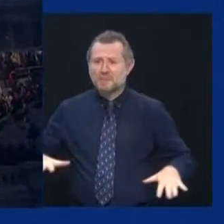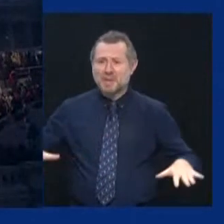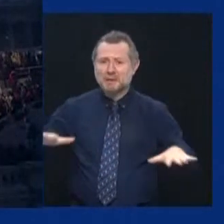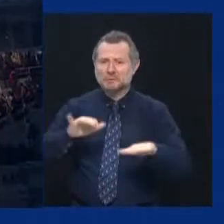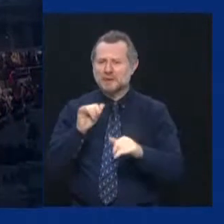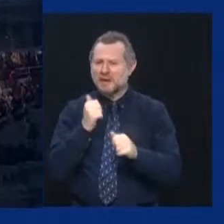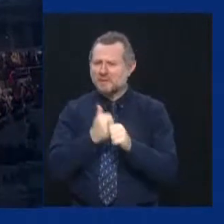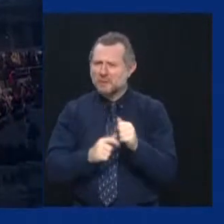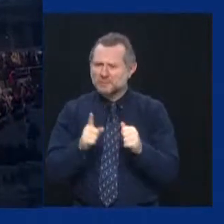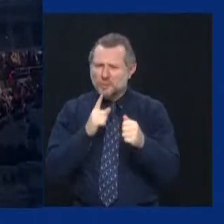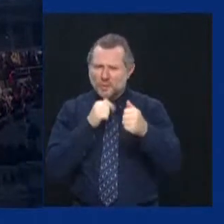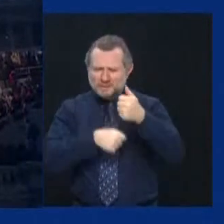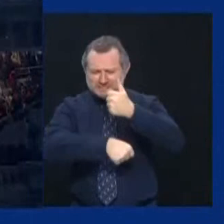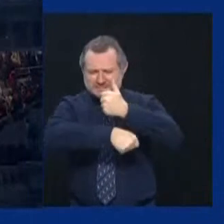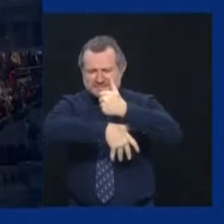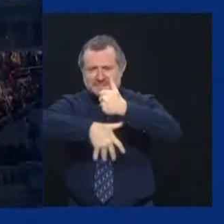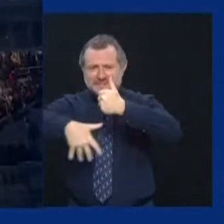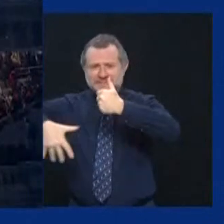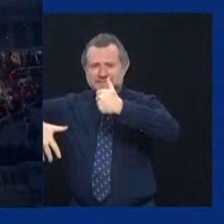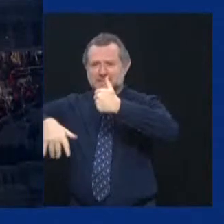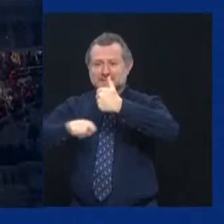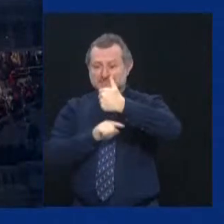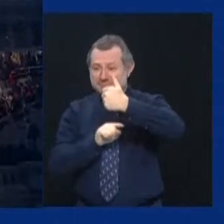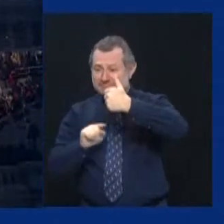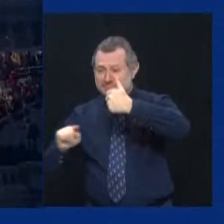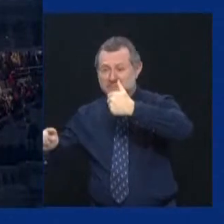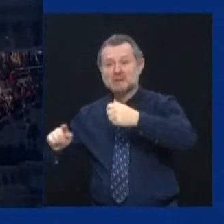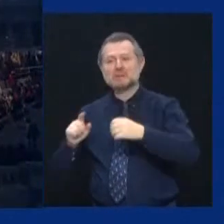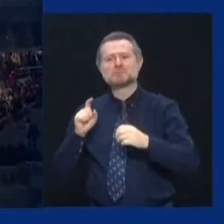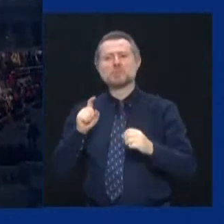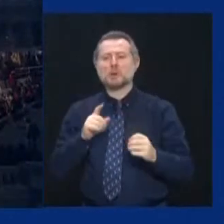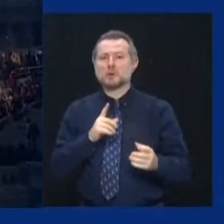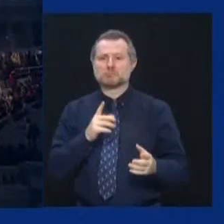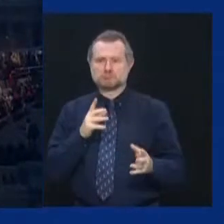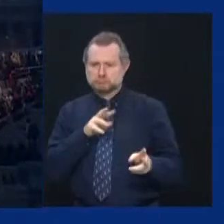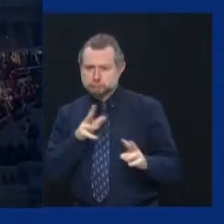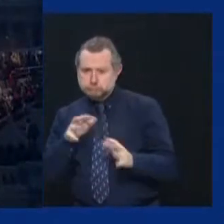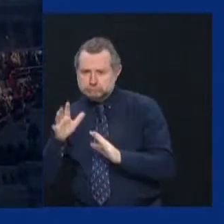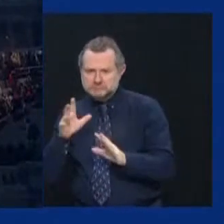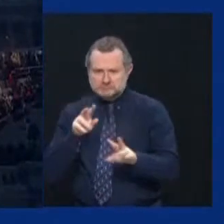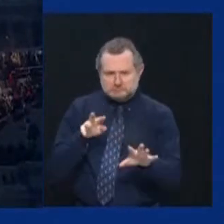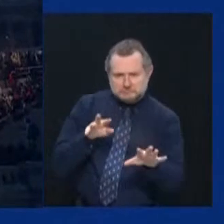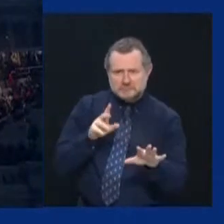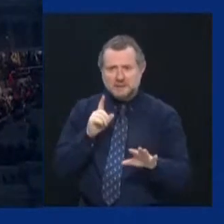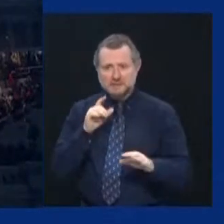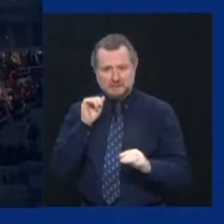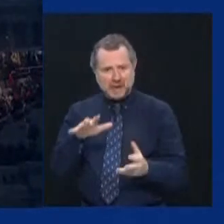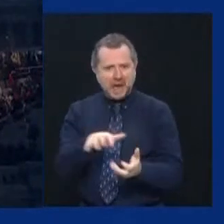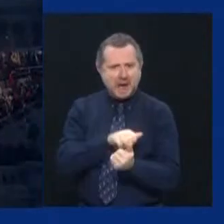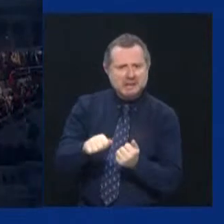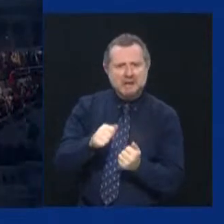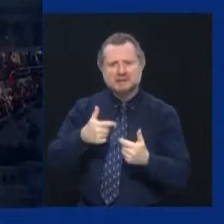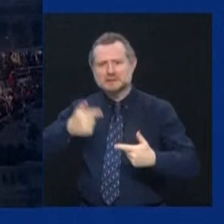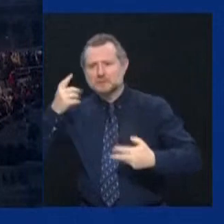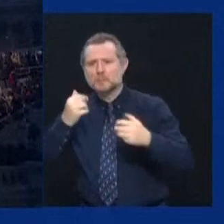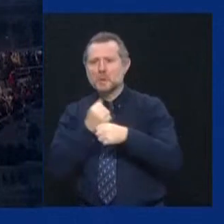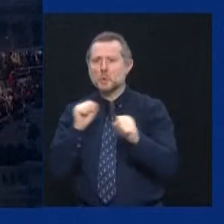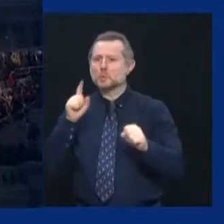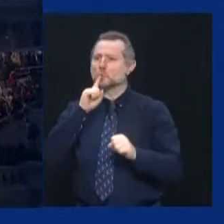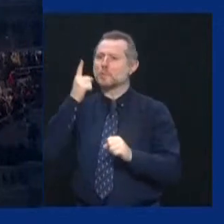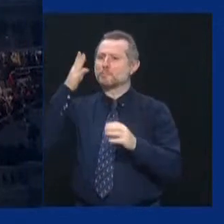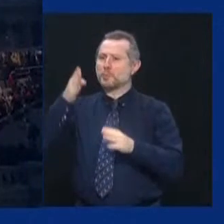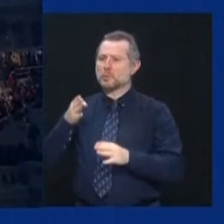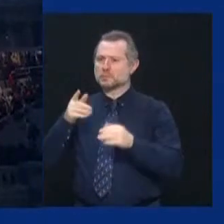capitol, it's an opportunity for someone to attack. So they had one cabinet member stay